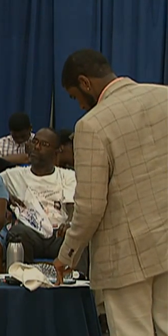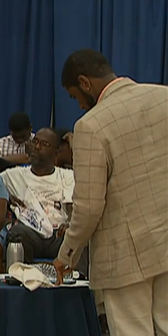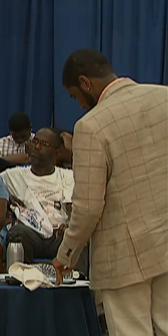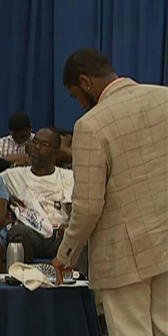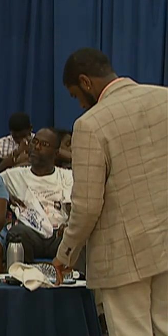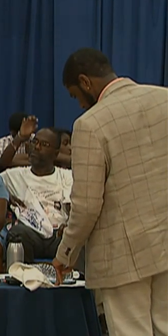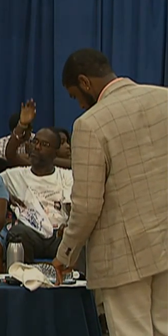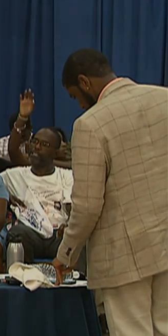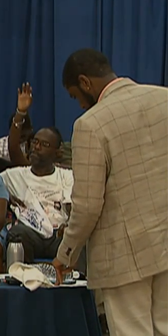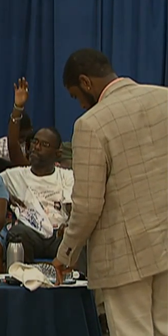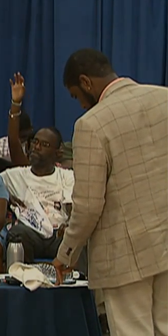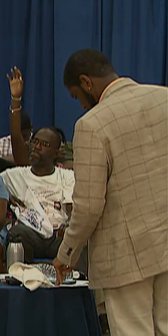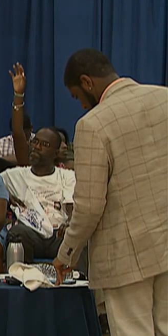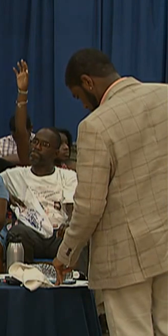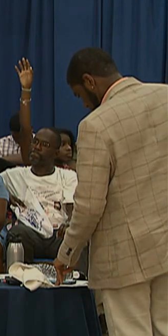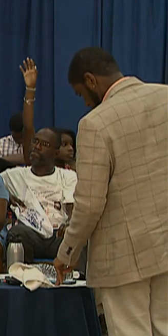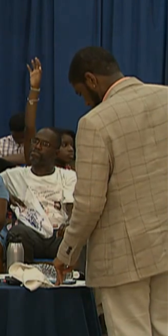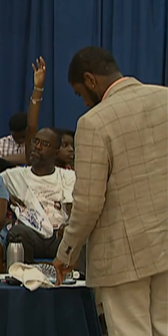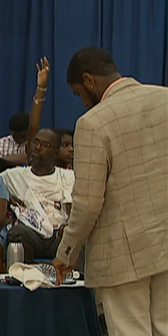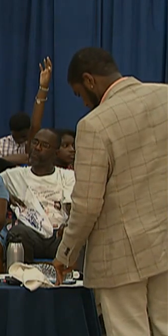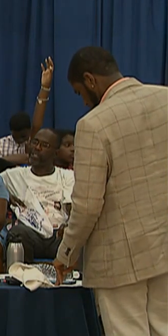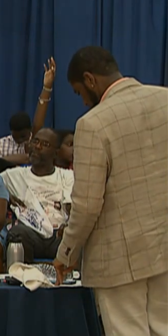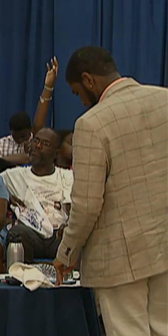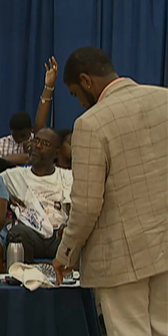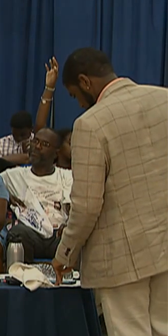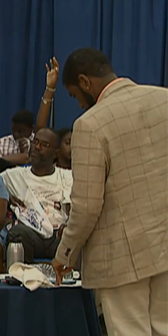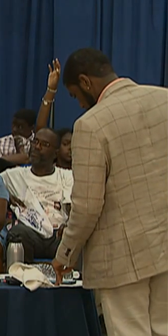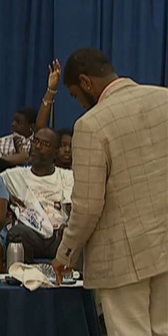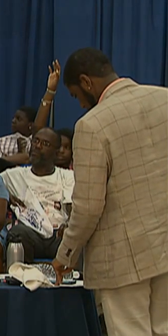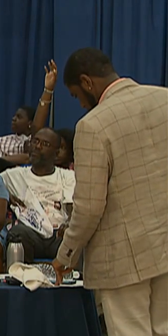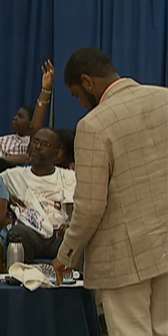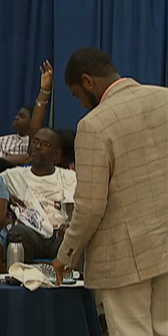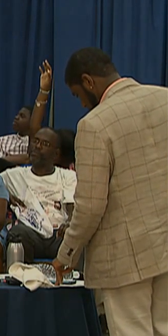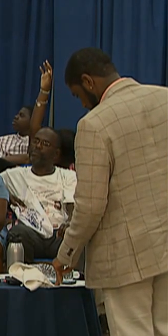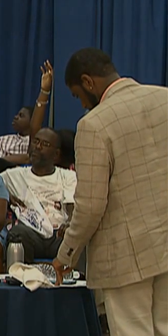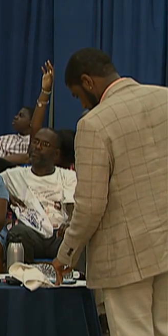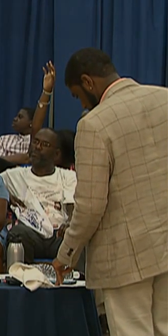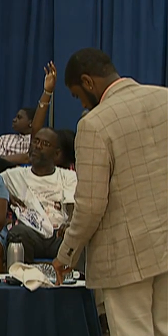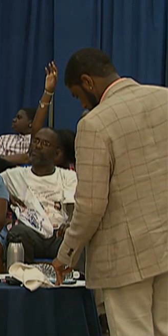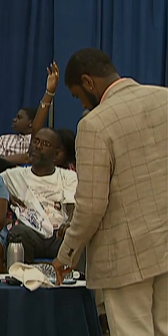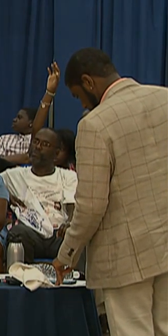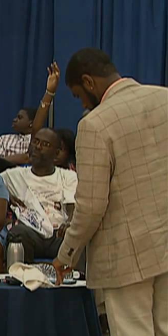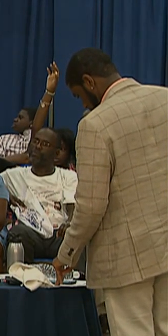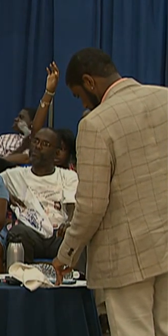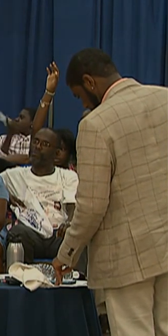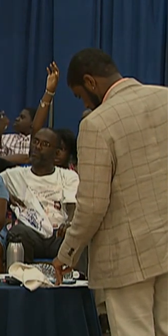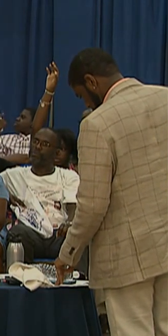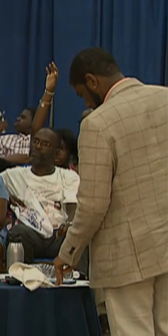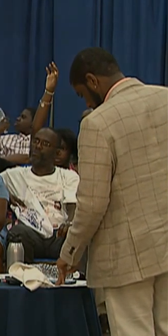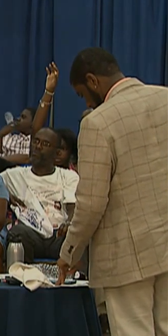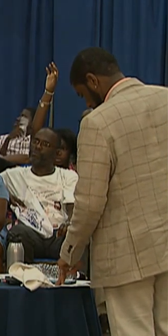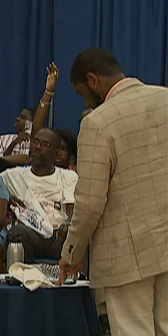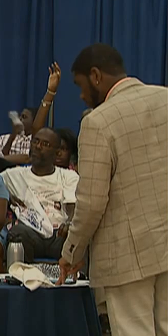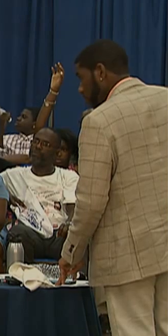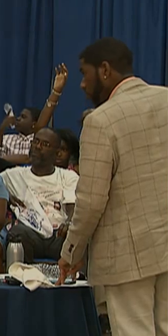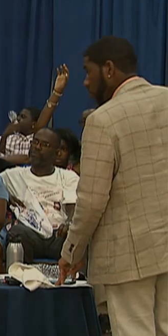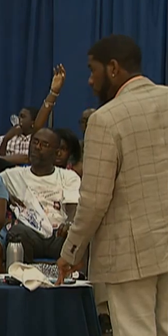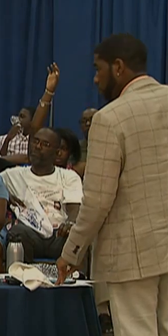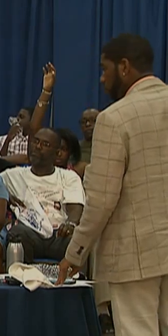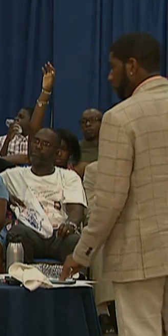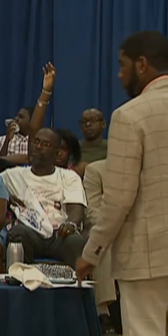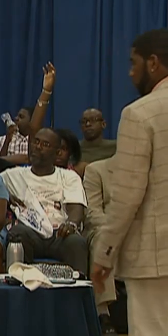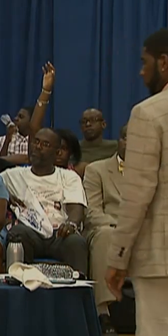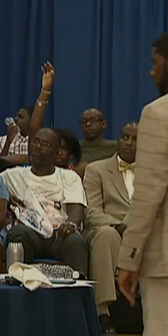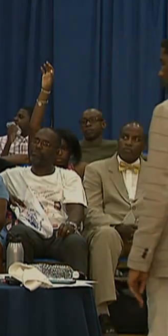they looked at the block, they tried to mediate with it. People were petrified to walk down the street. We worked closely with them to remove the basketball